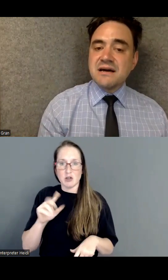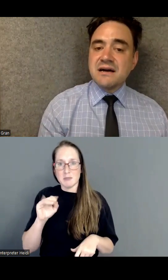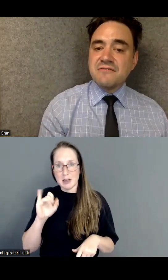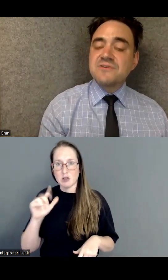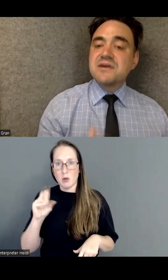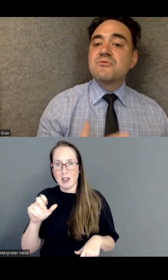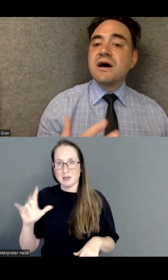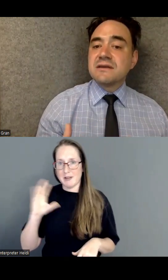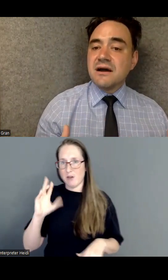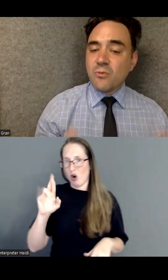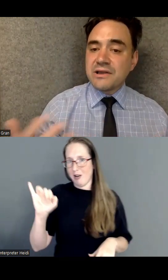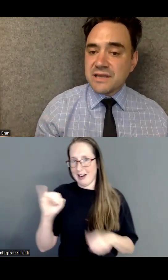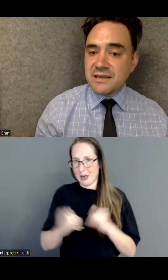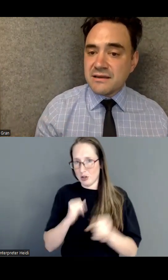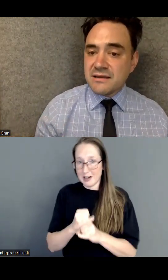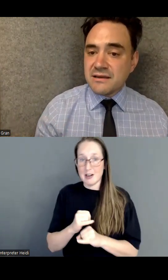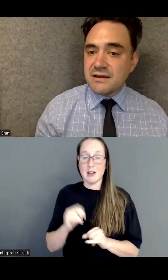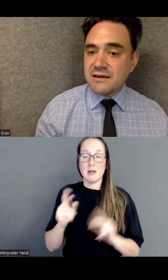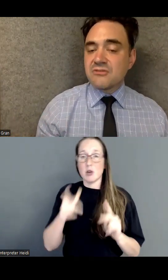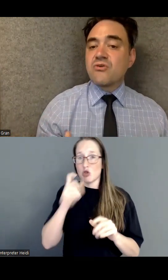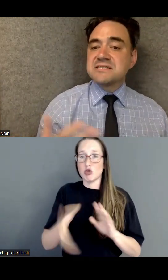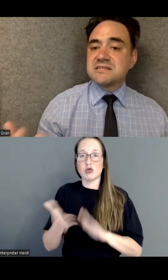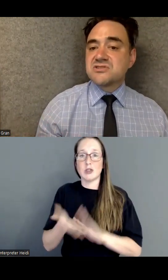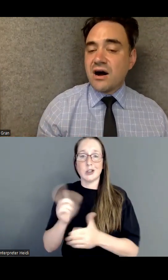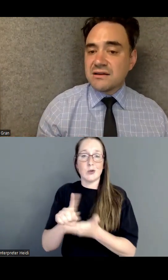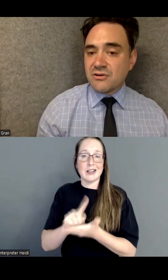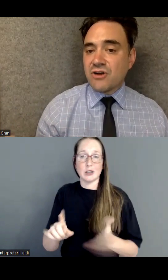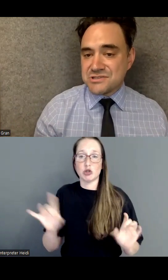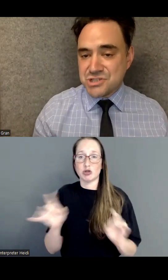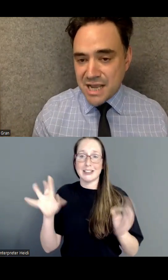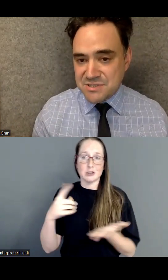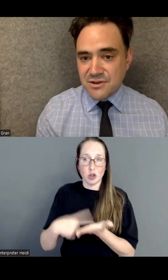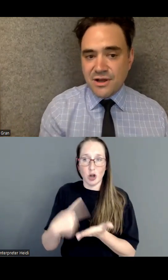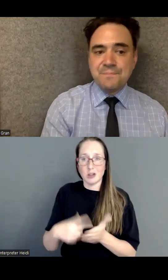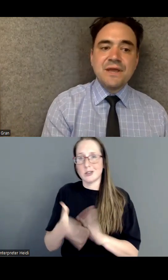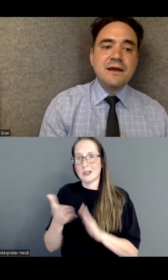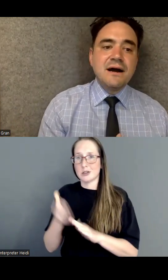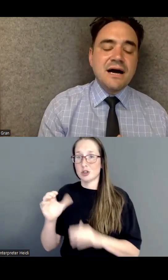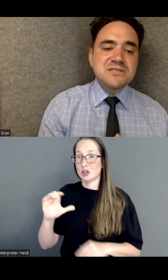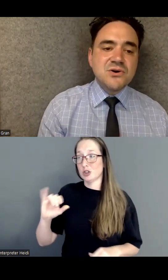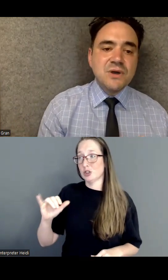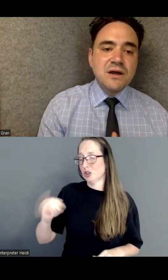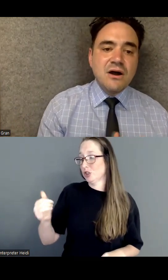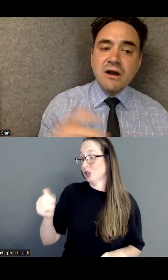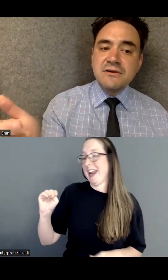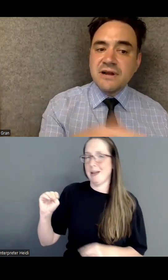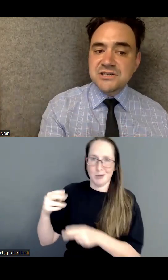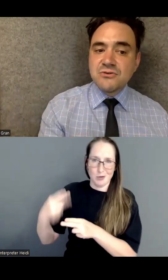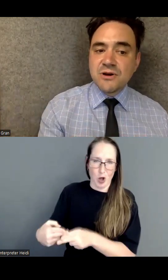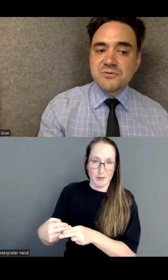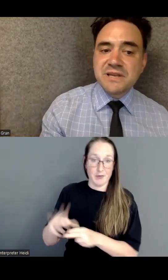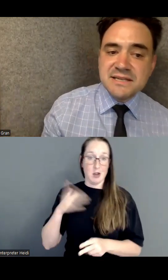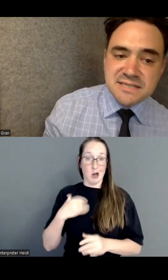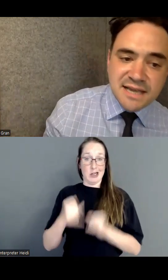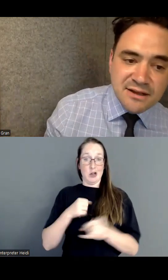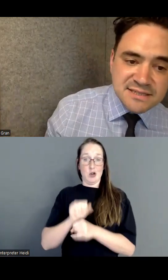Innovations, folks that run a weekly crisis talk or crisis jam, as they call it. So RI International